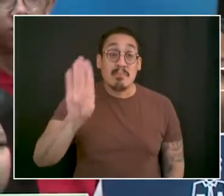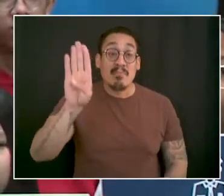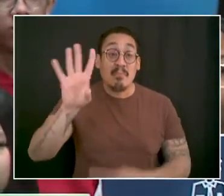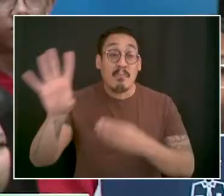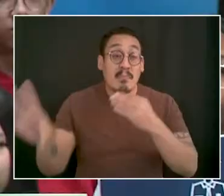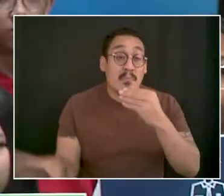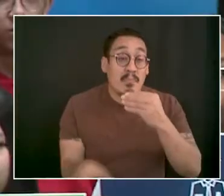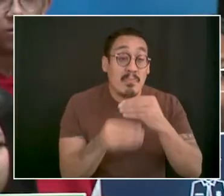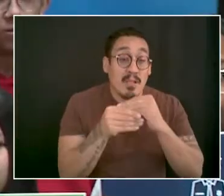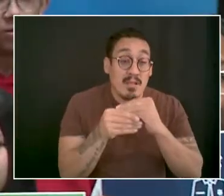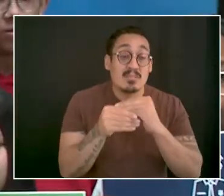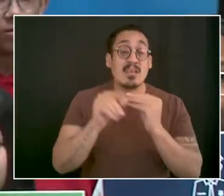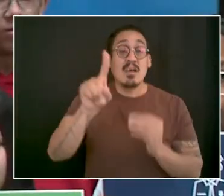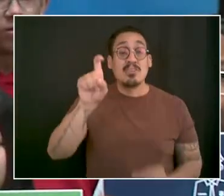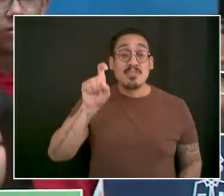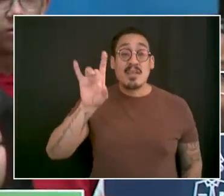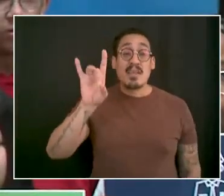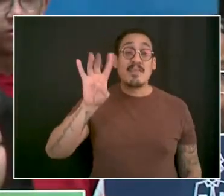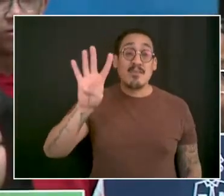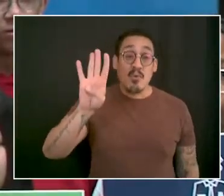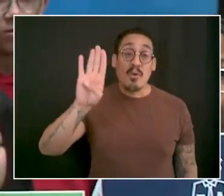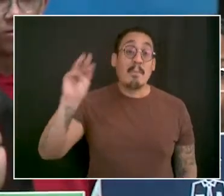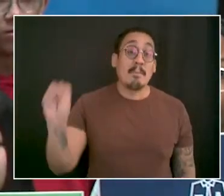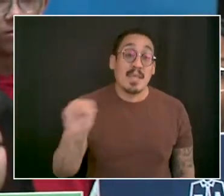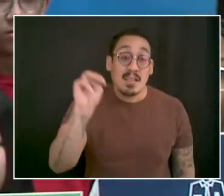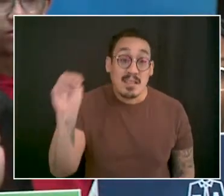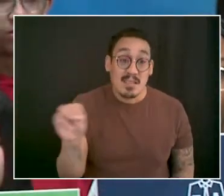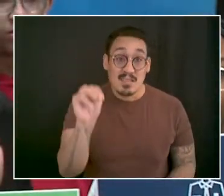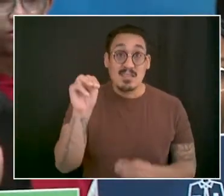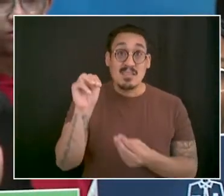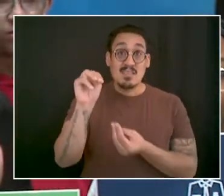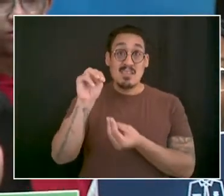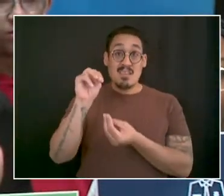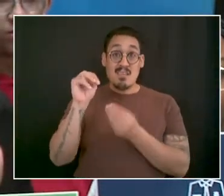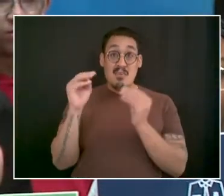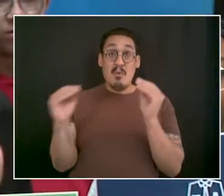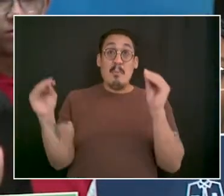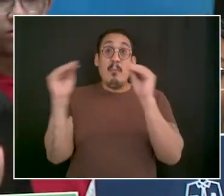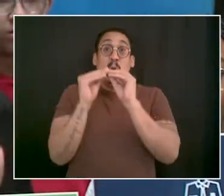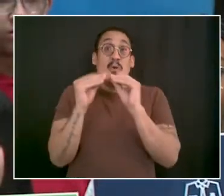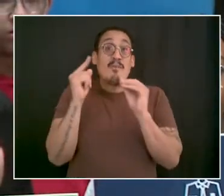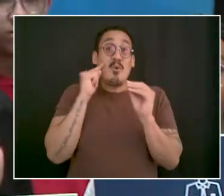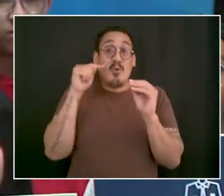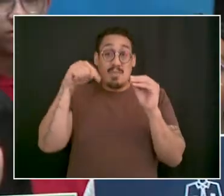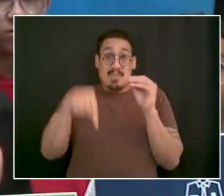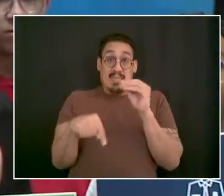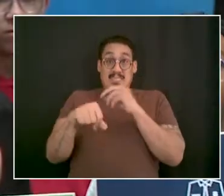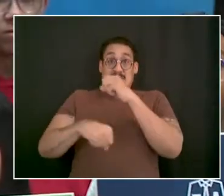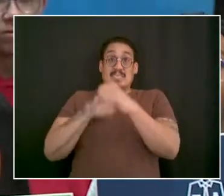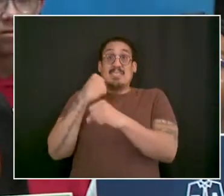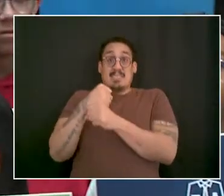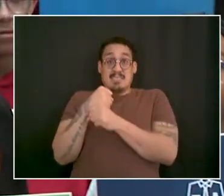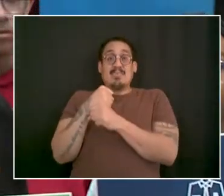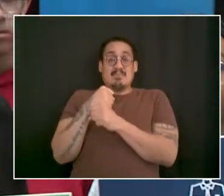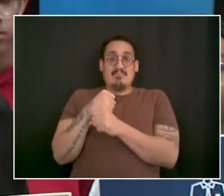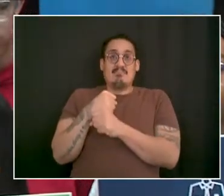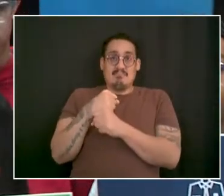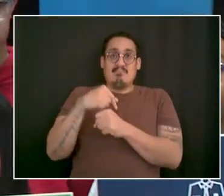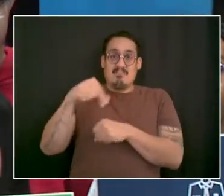$840 million more for our most vulnerable neighbors this year alone. And next year, we will be